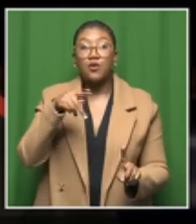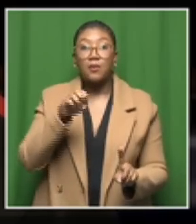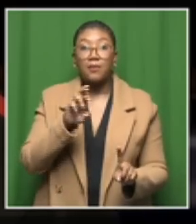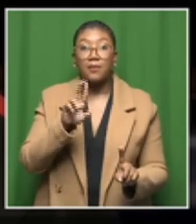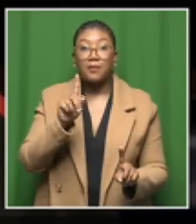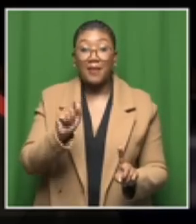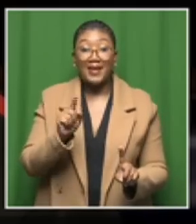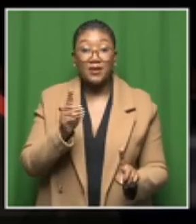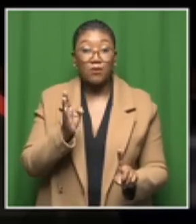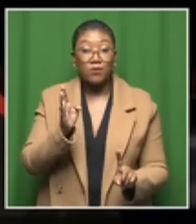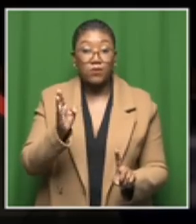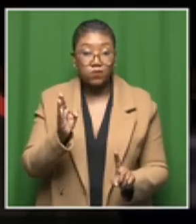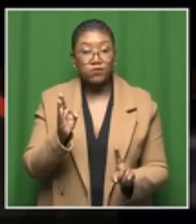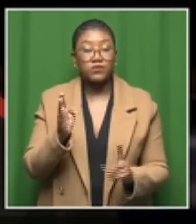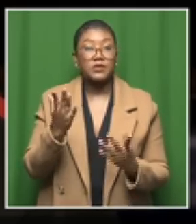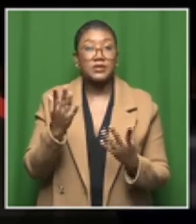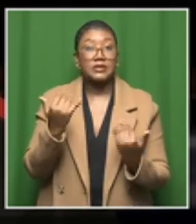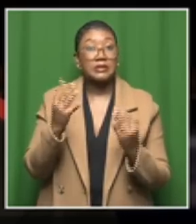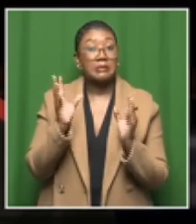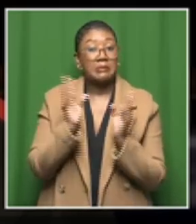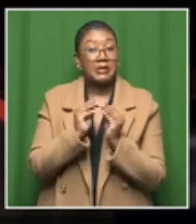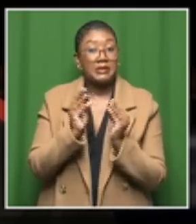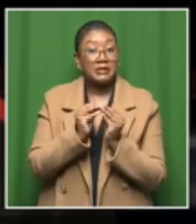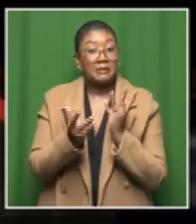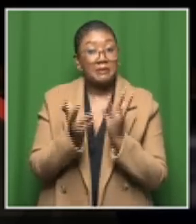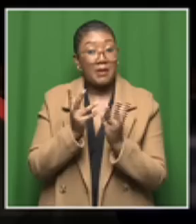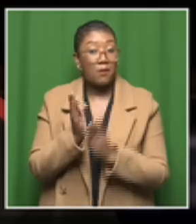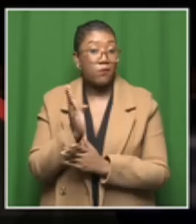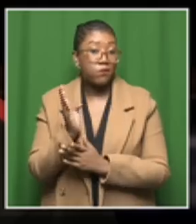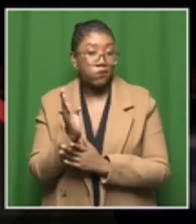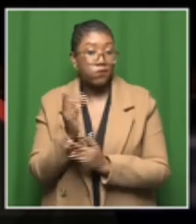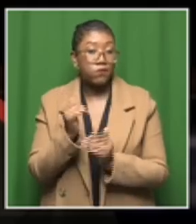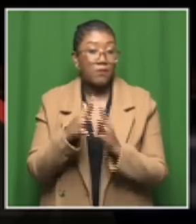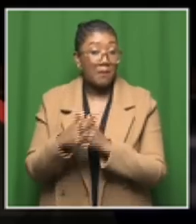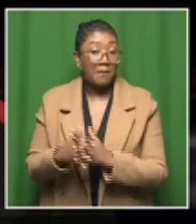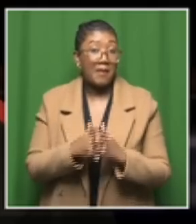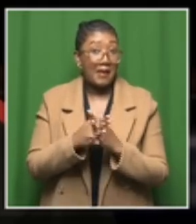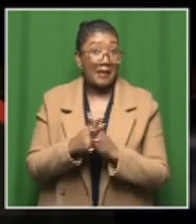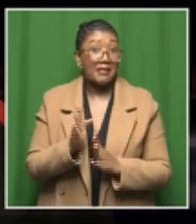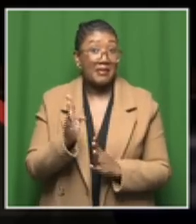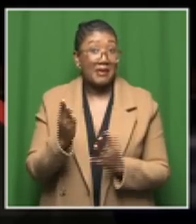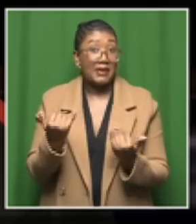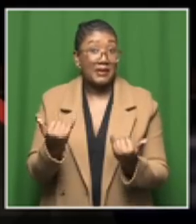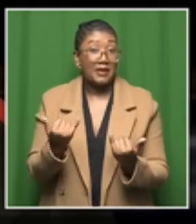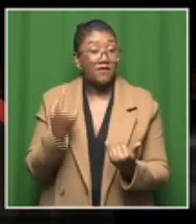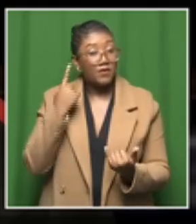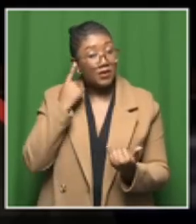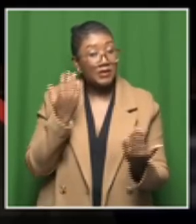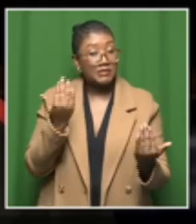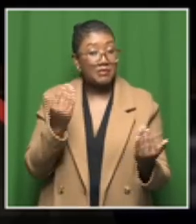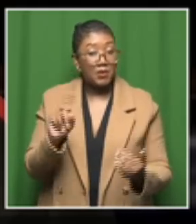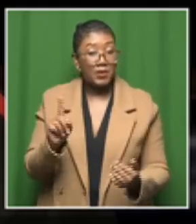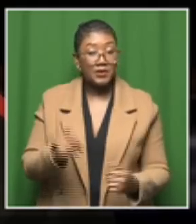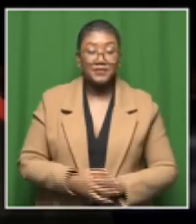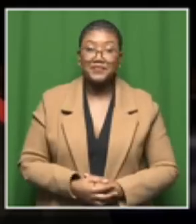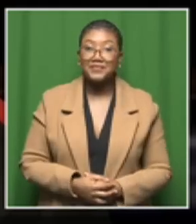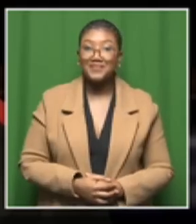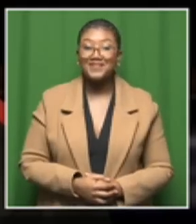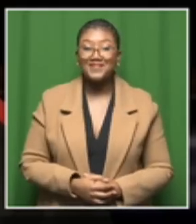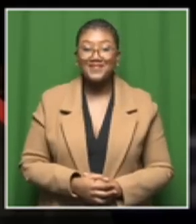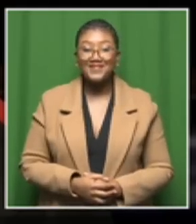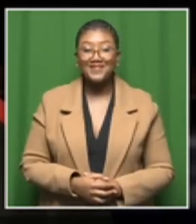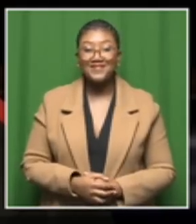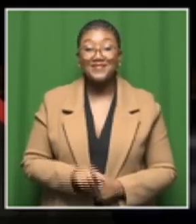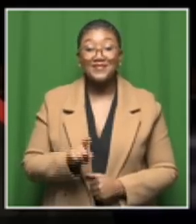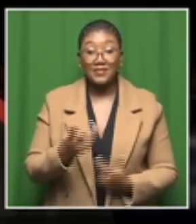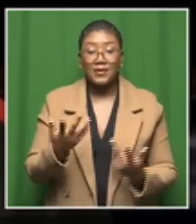that particular meeting. And he may also be in the United States of America, in Washington, at this point in time. What are you anticipating from that particular meeting? So we're happy